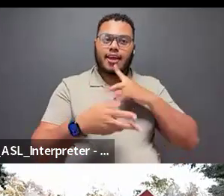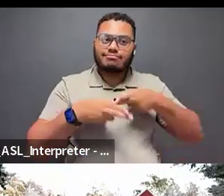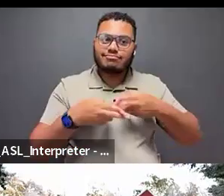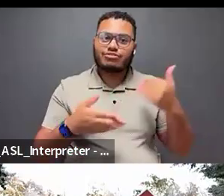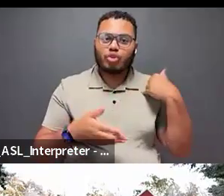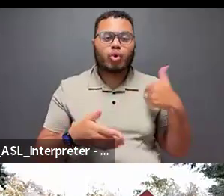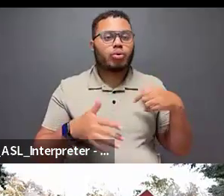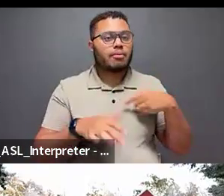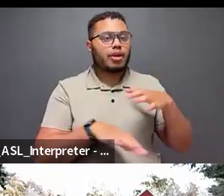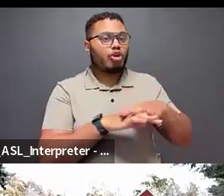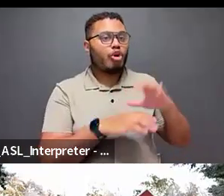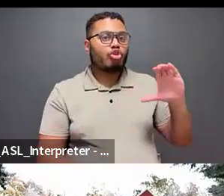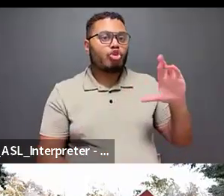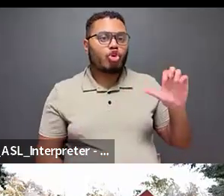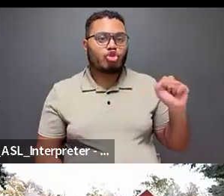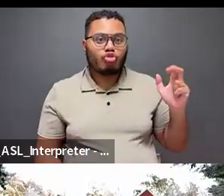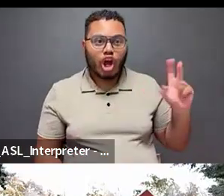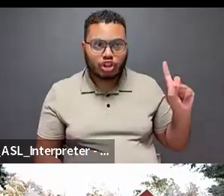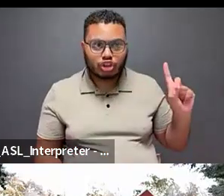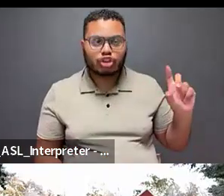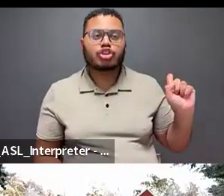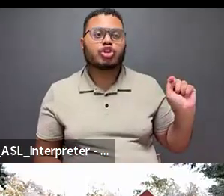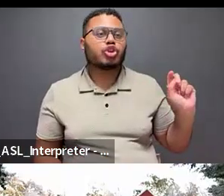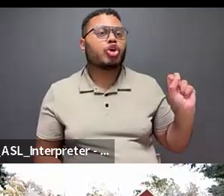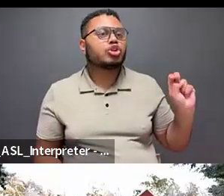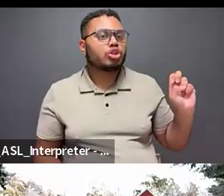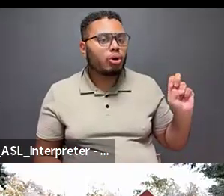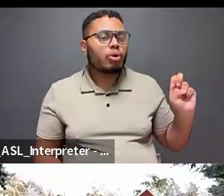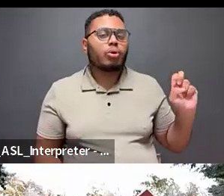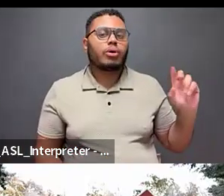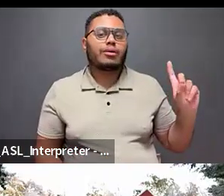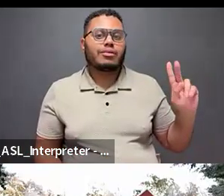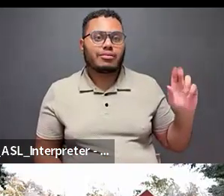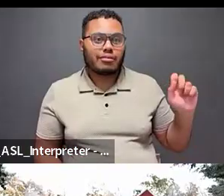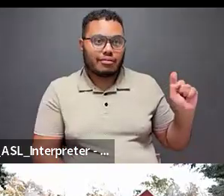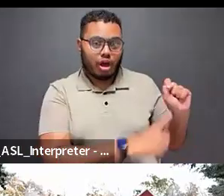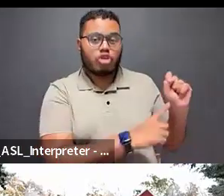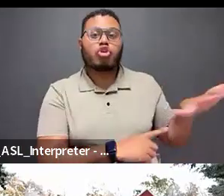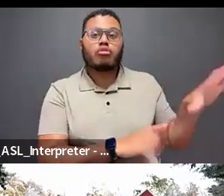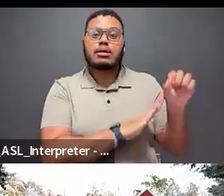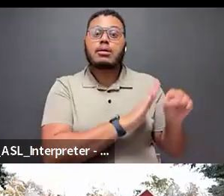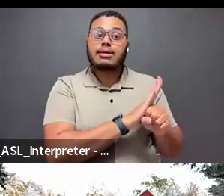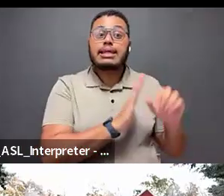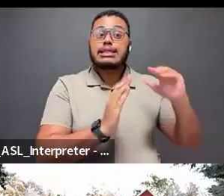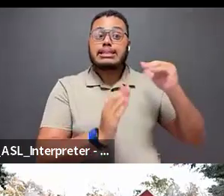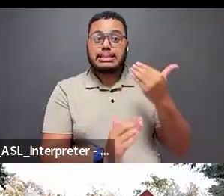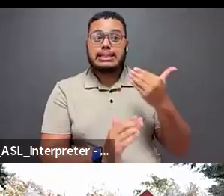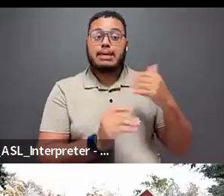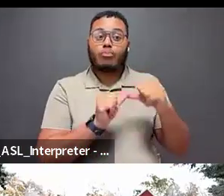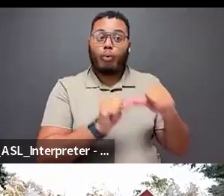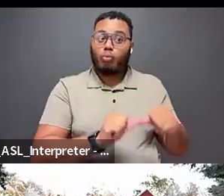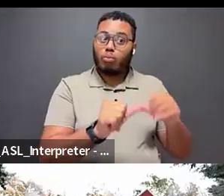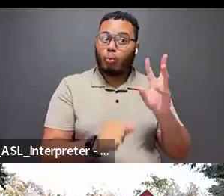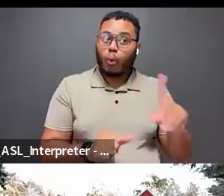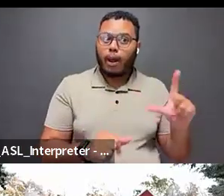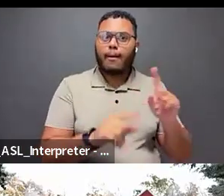crushed stone or stone dust trails around the state that seem to be holding up really well. And so we're trying to figure out how